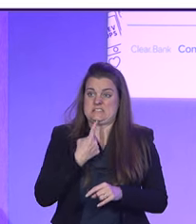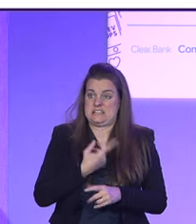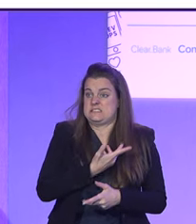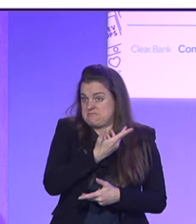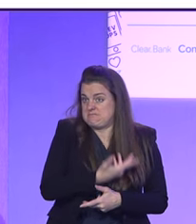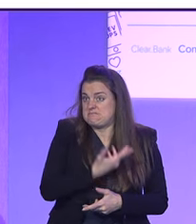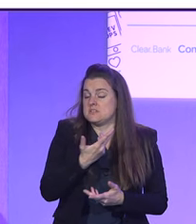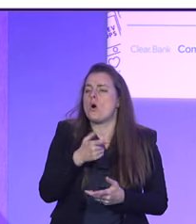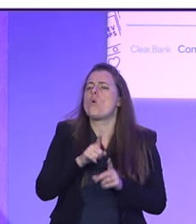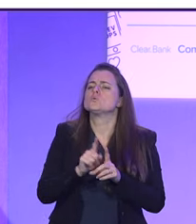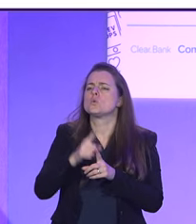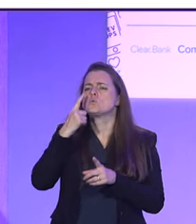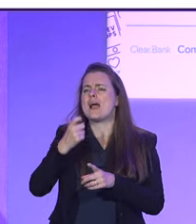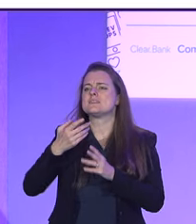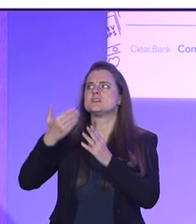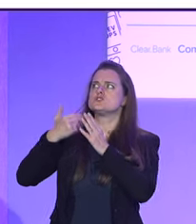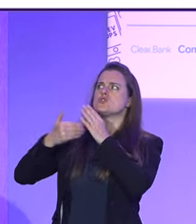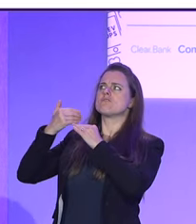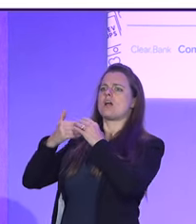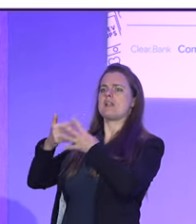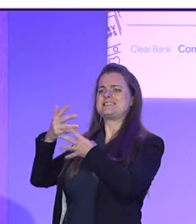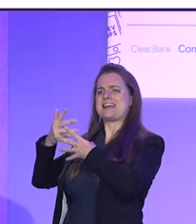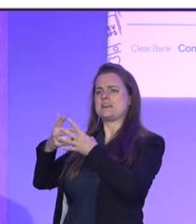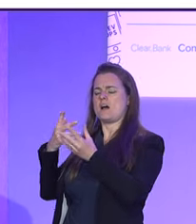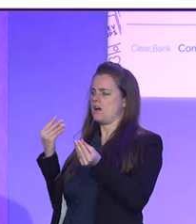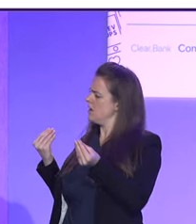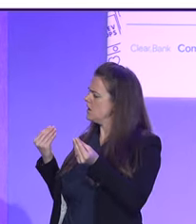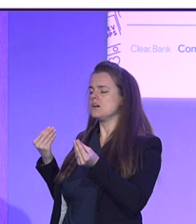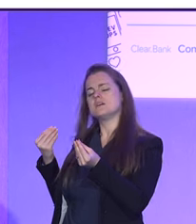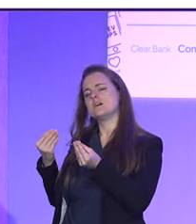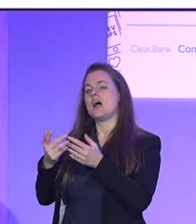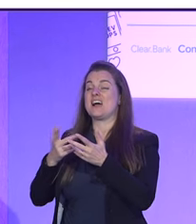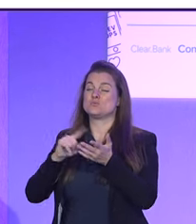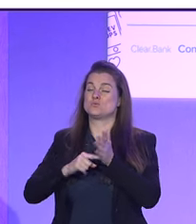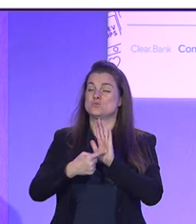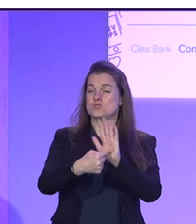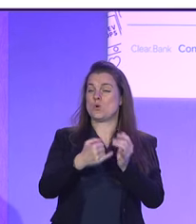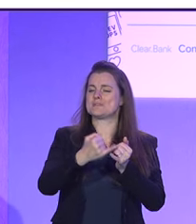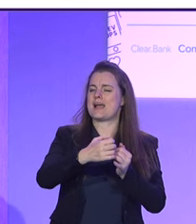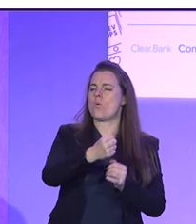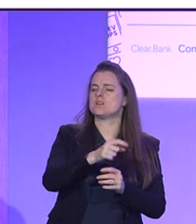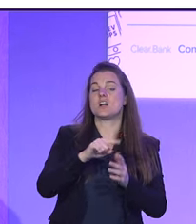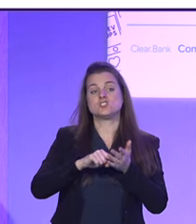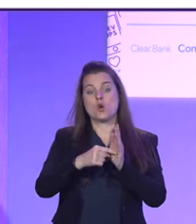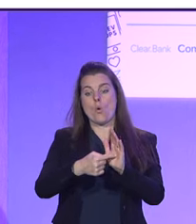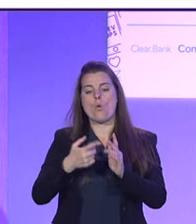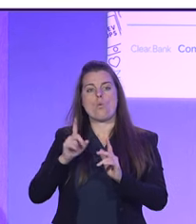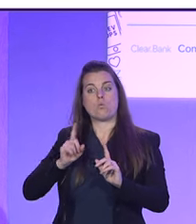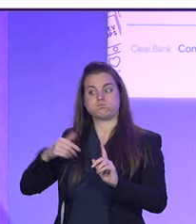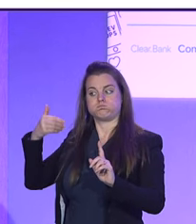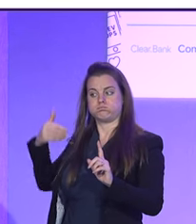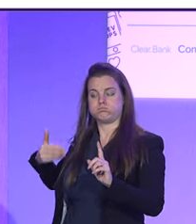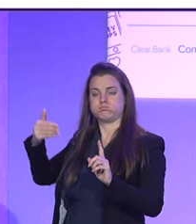will also give you some historical data so that you can go back also to your stakeholder and you can show how you're doing on your journey of reducing